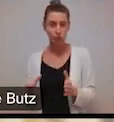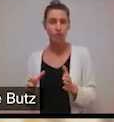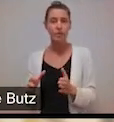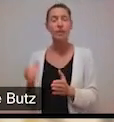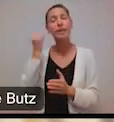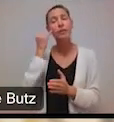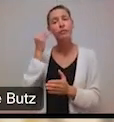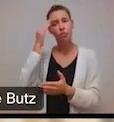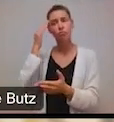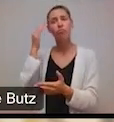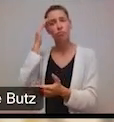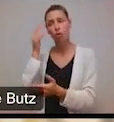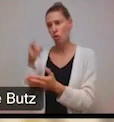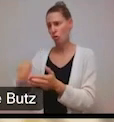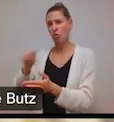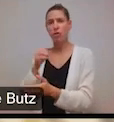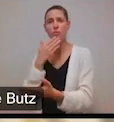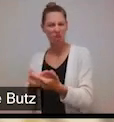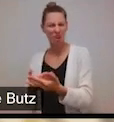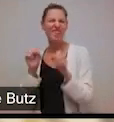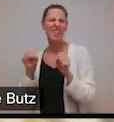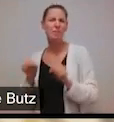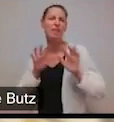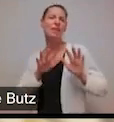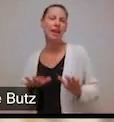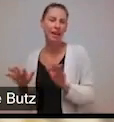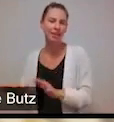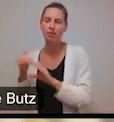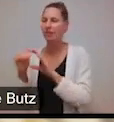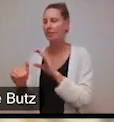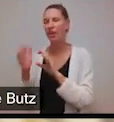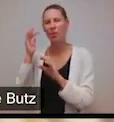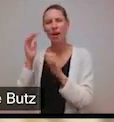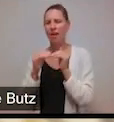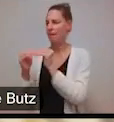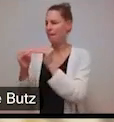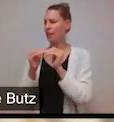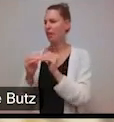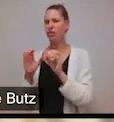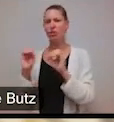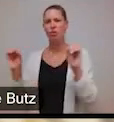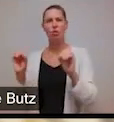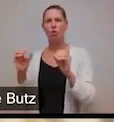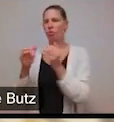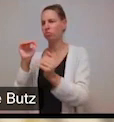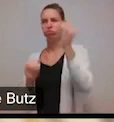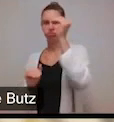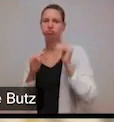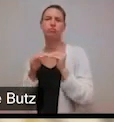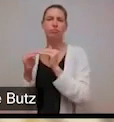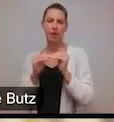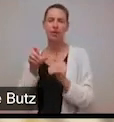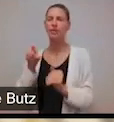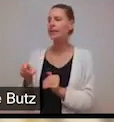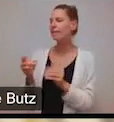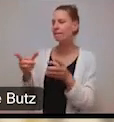very casual email because you're peers. There's no power difference. You just need some quick information. They might even